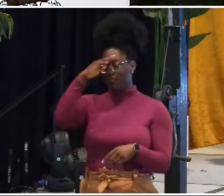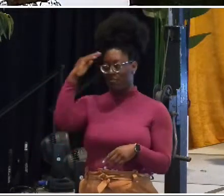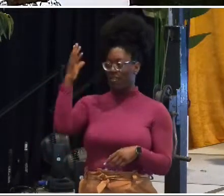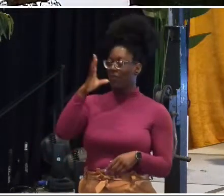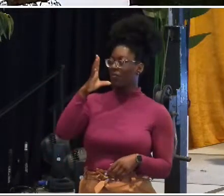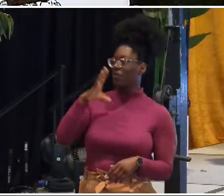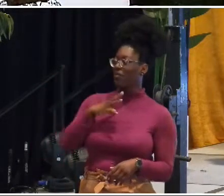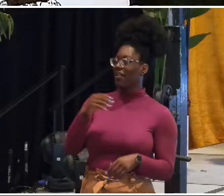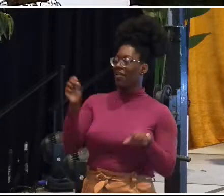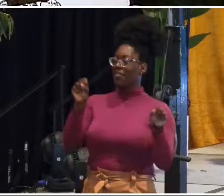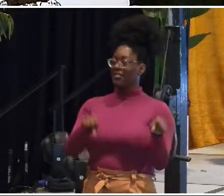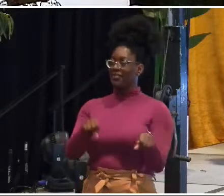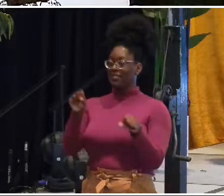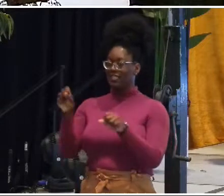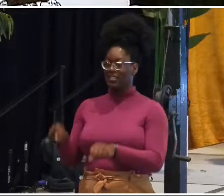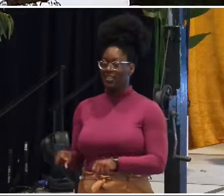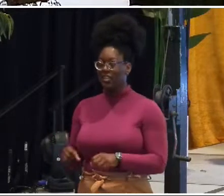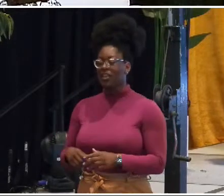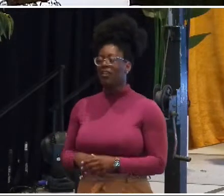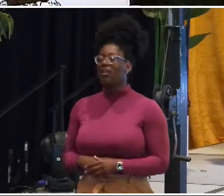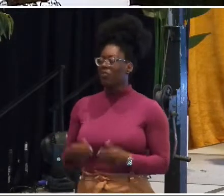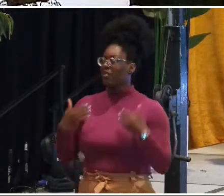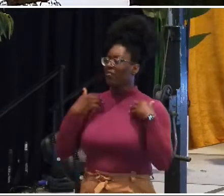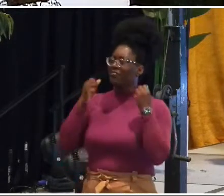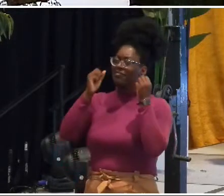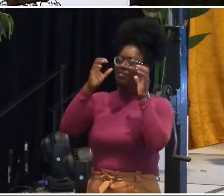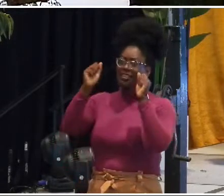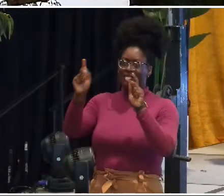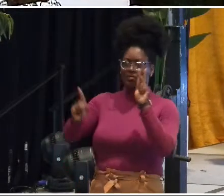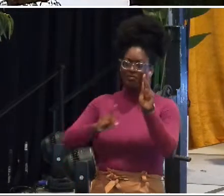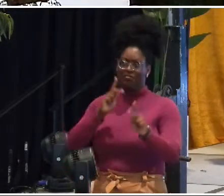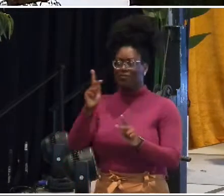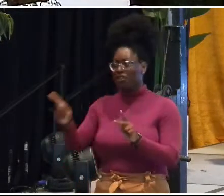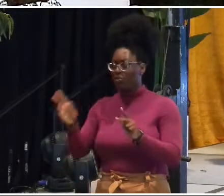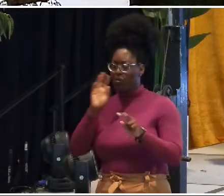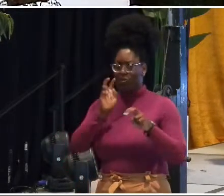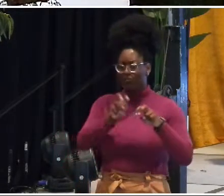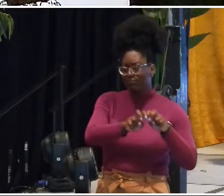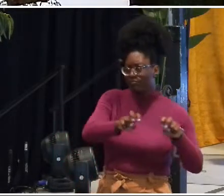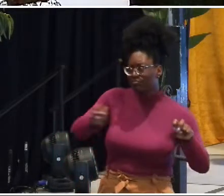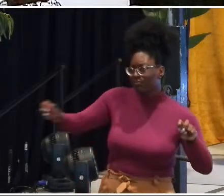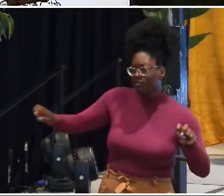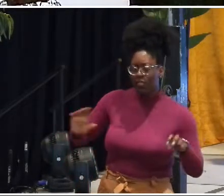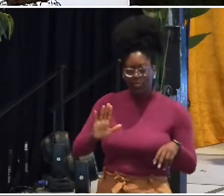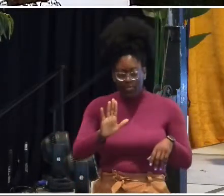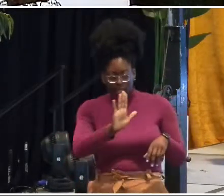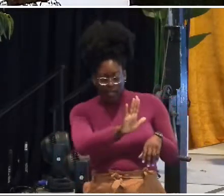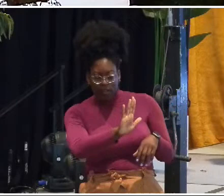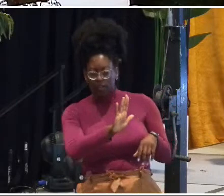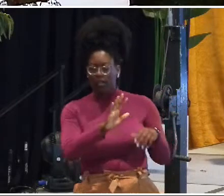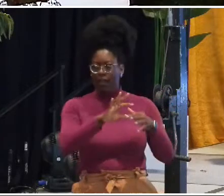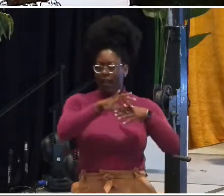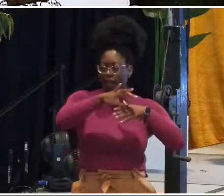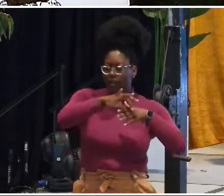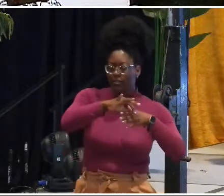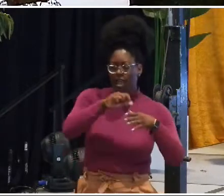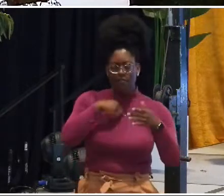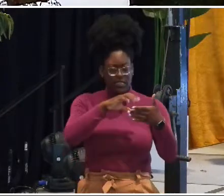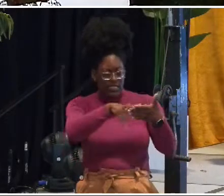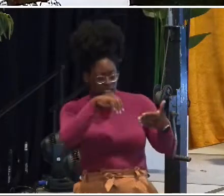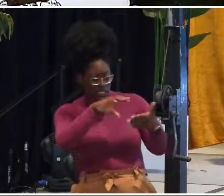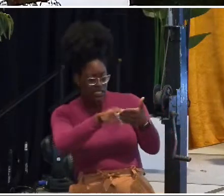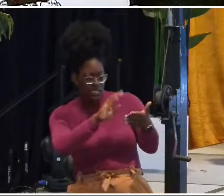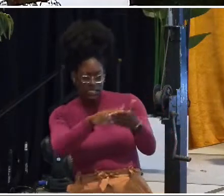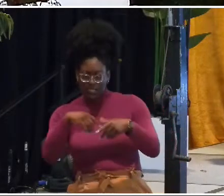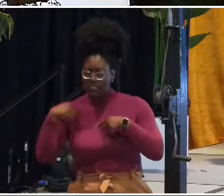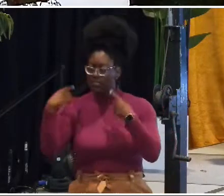folks I'm so excited to hear from, whose content I've been informed by for a long, long time, we're gonna welcome